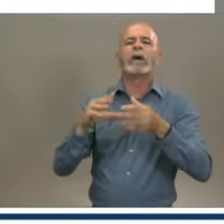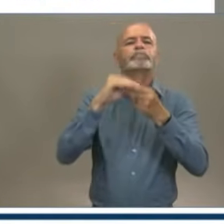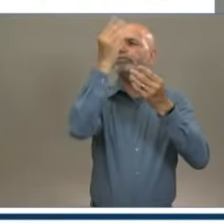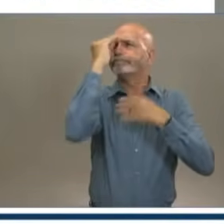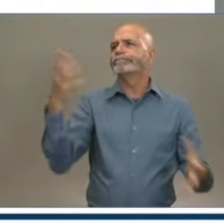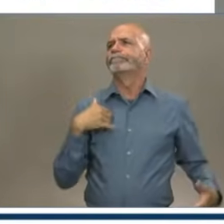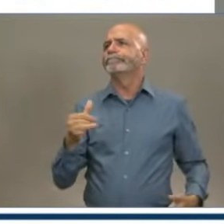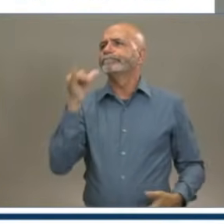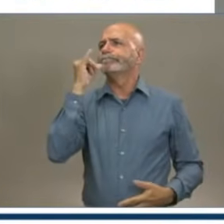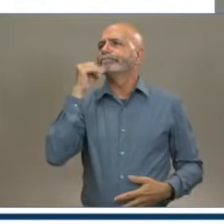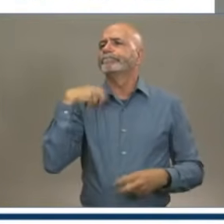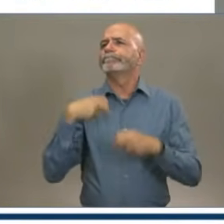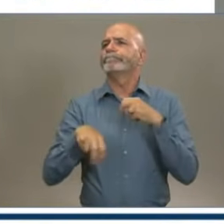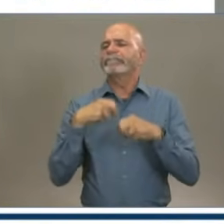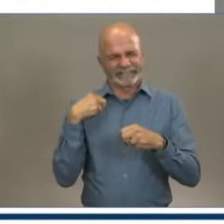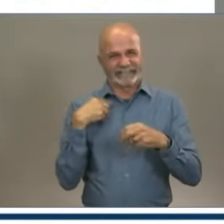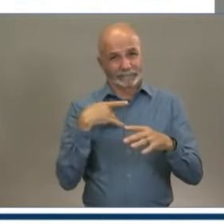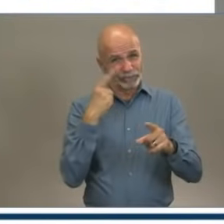partnership